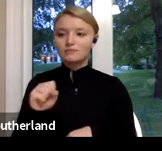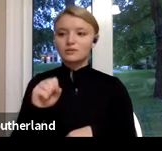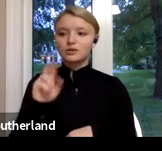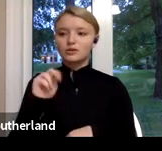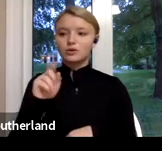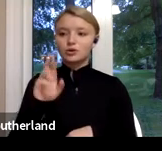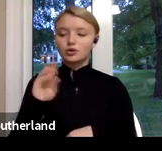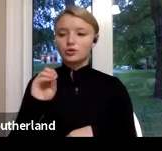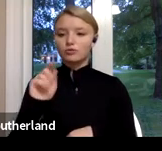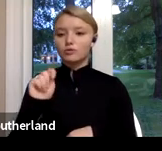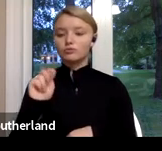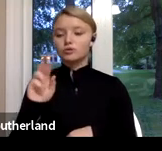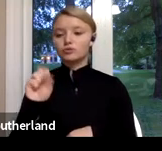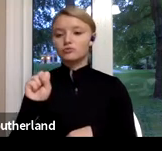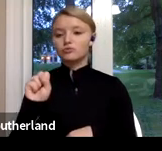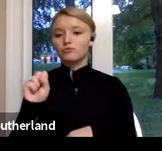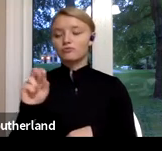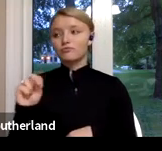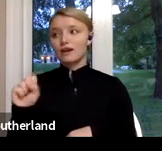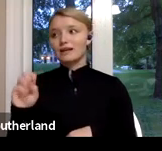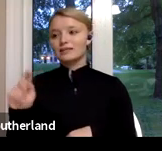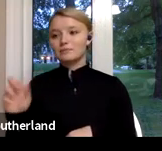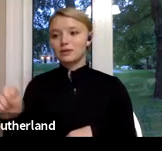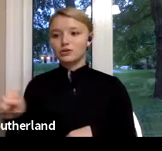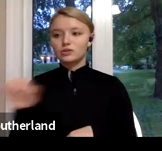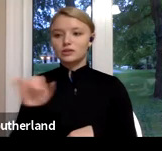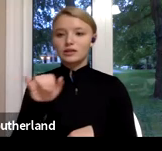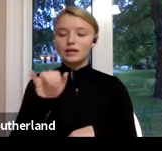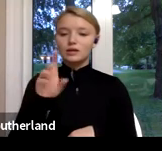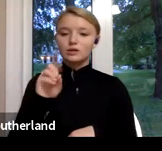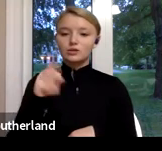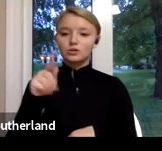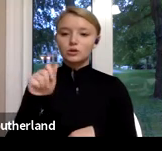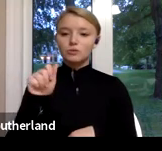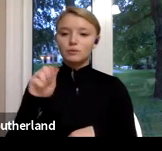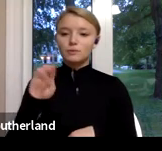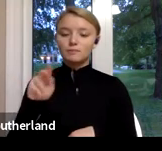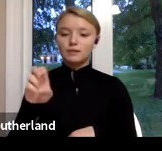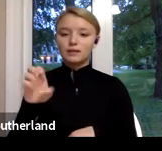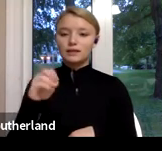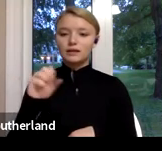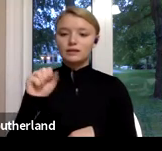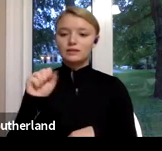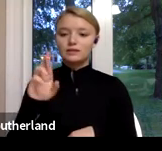So these are messengers that do not work well until you attach the right sugar to them.